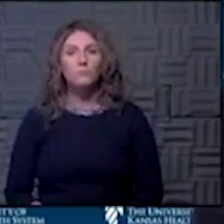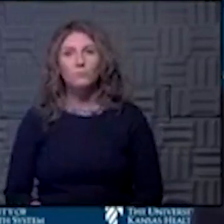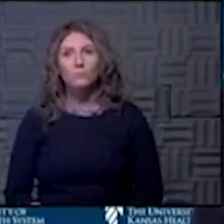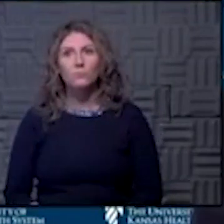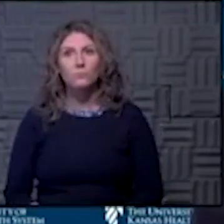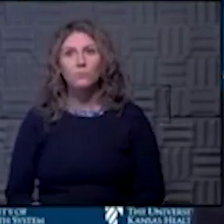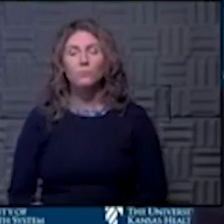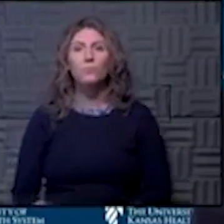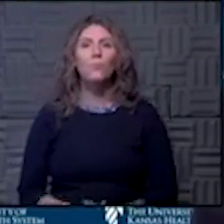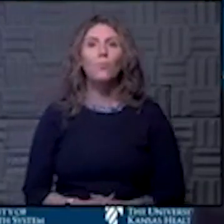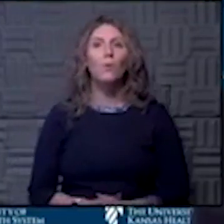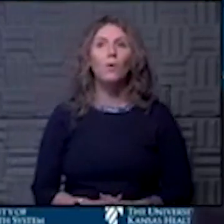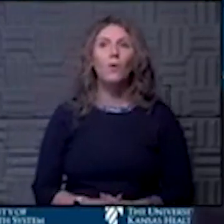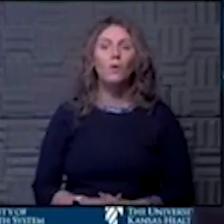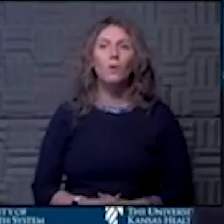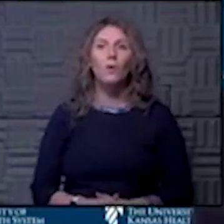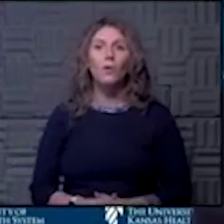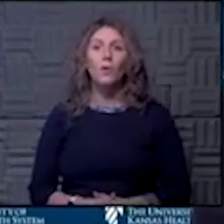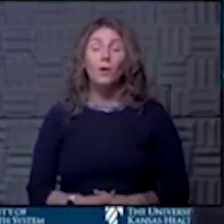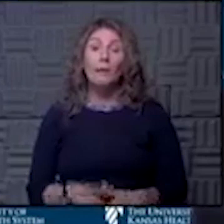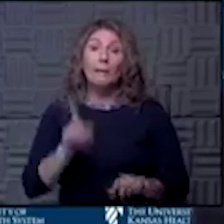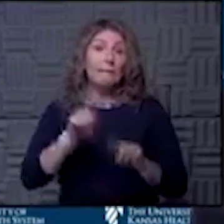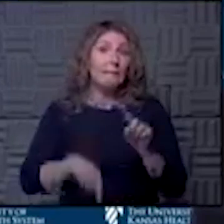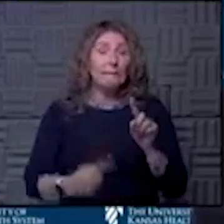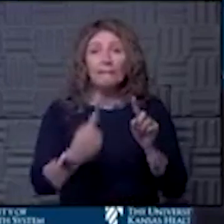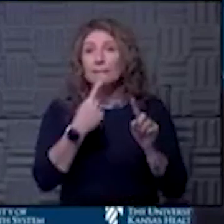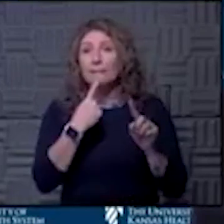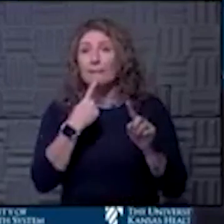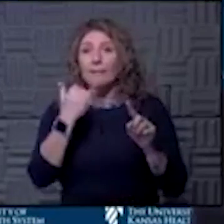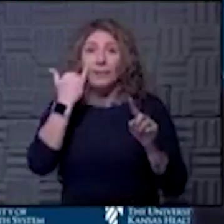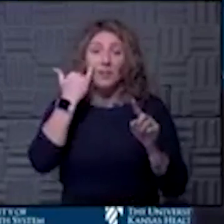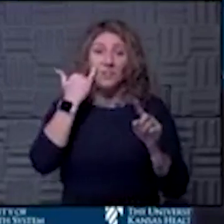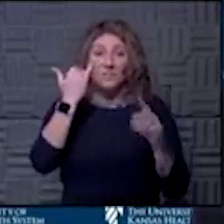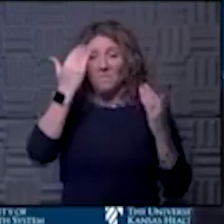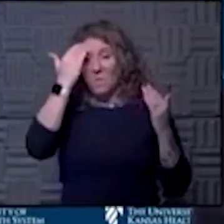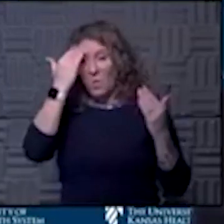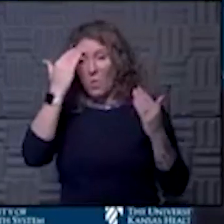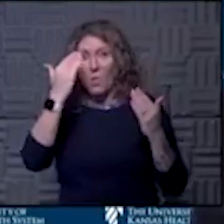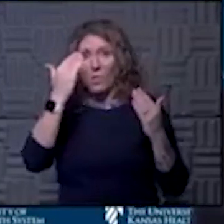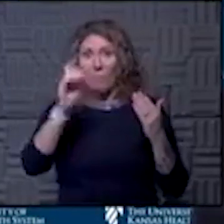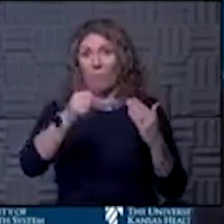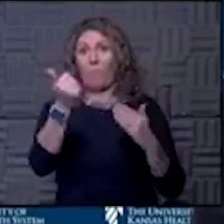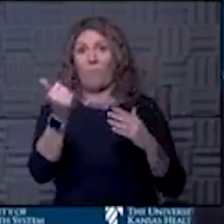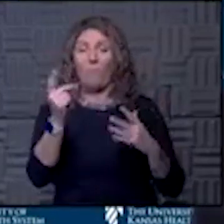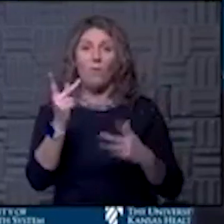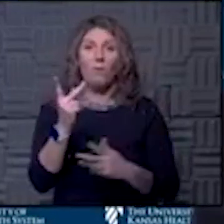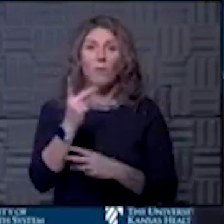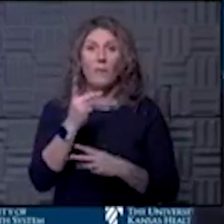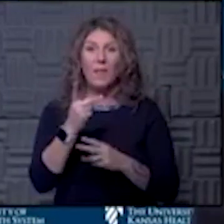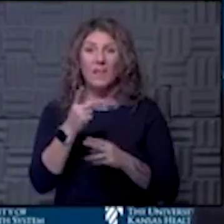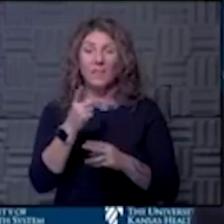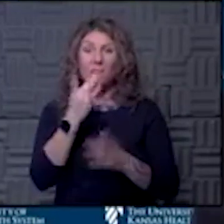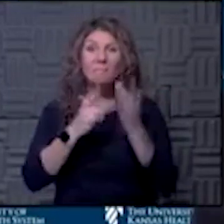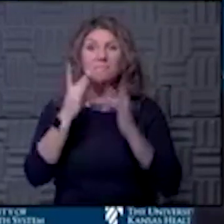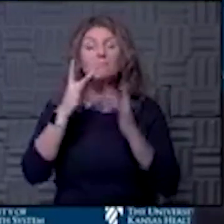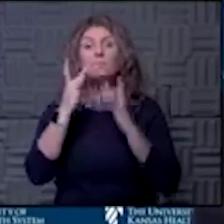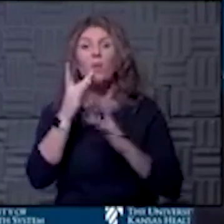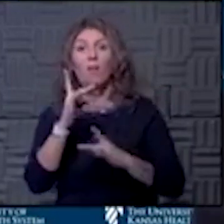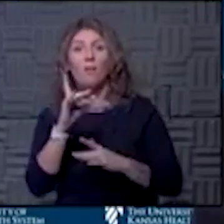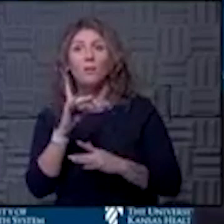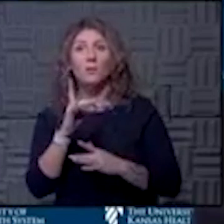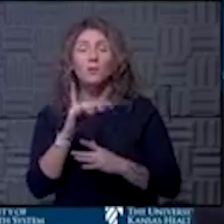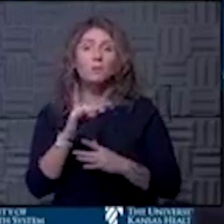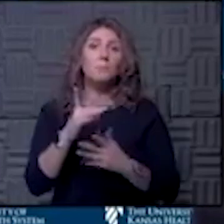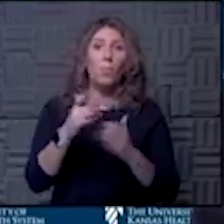I can't say that I know off the top of my head, Steve. We've had some shortage of materials in the lab, like I said, off and